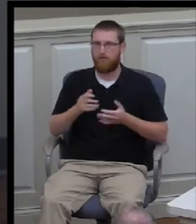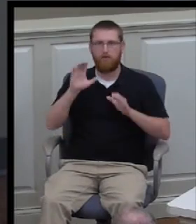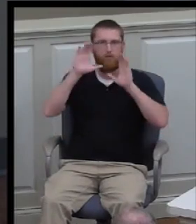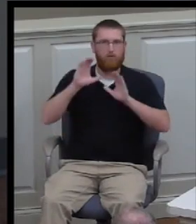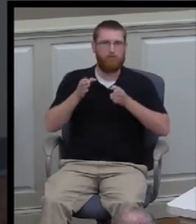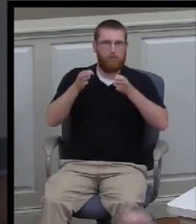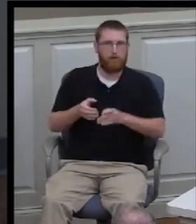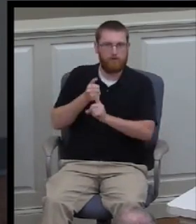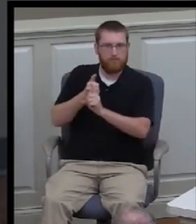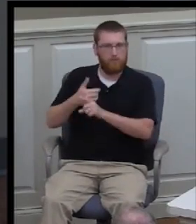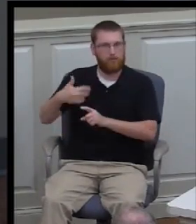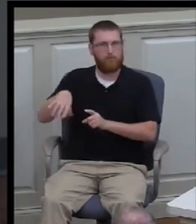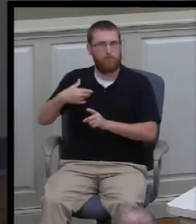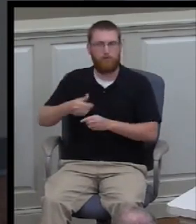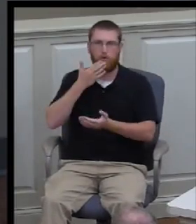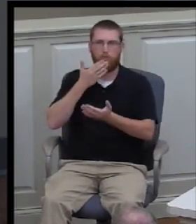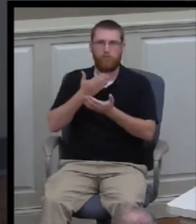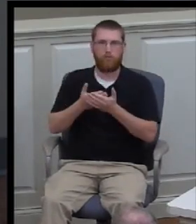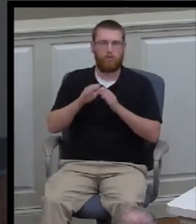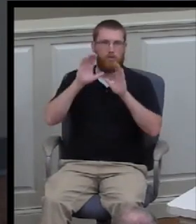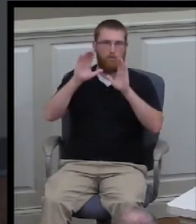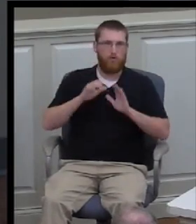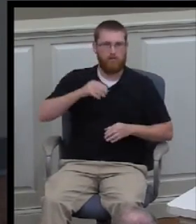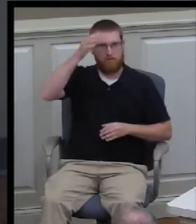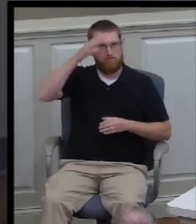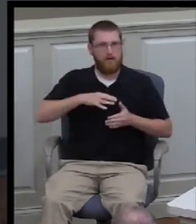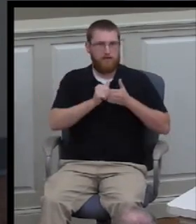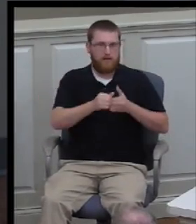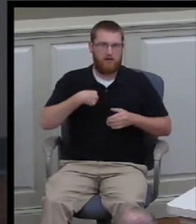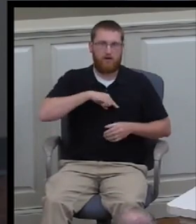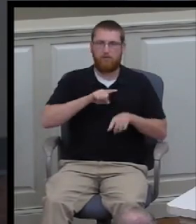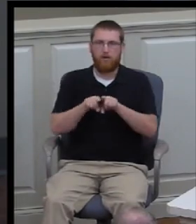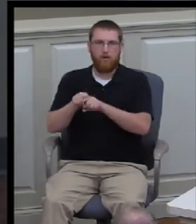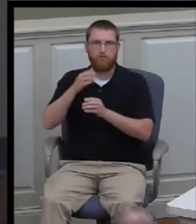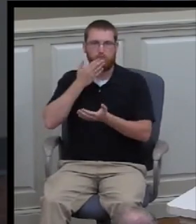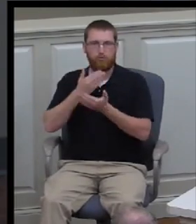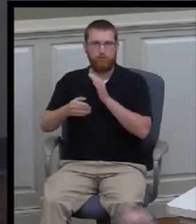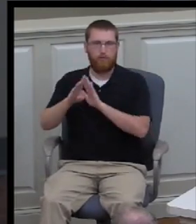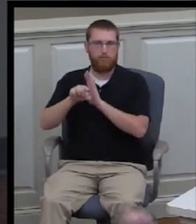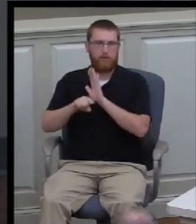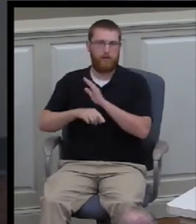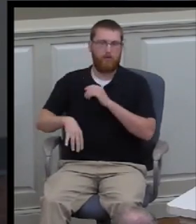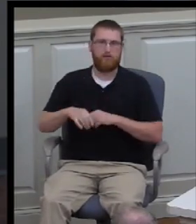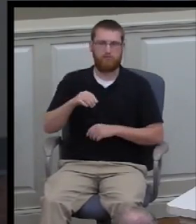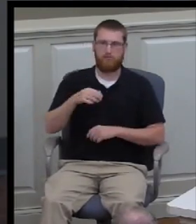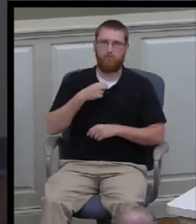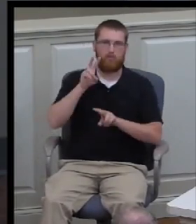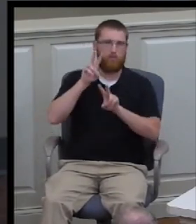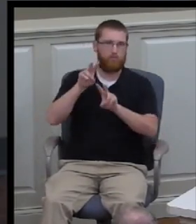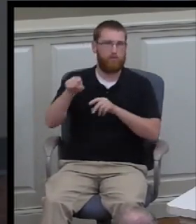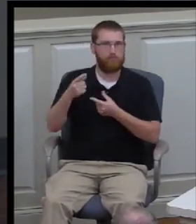wonderful of a man he is. So not only are we getting a great man to lead us, but we also have the background to go with it. So looking forward to what he's going